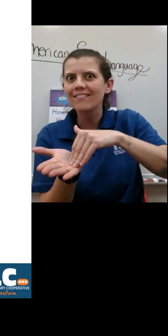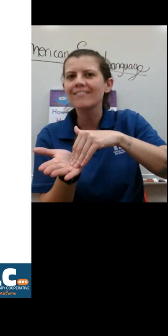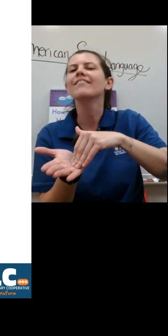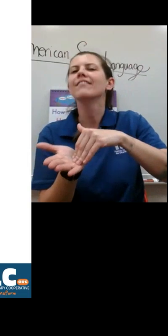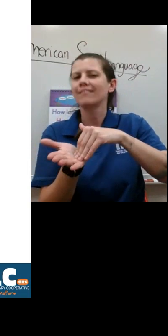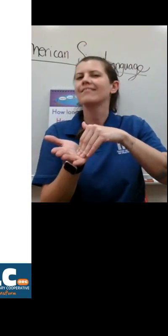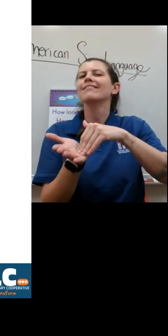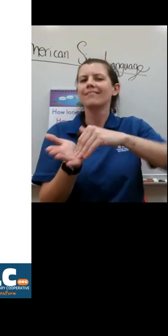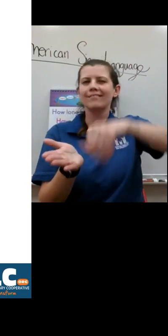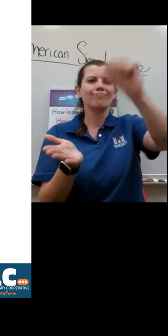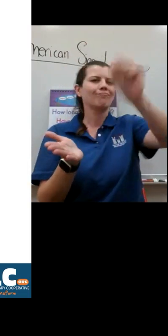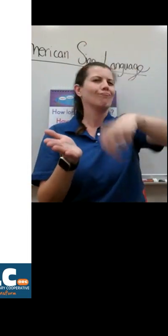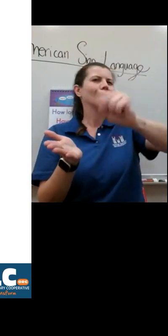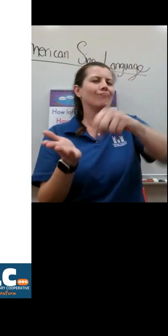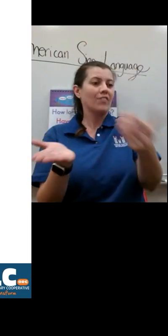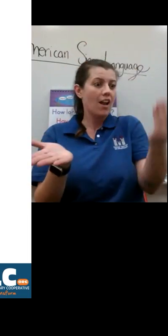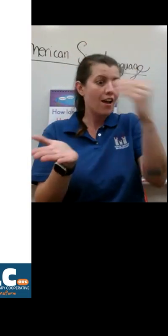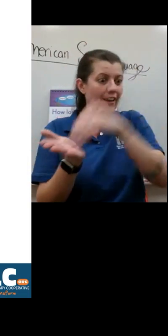Again.